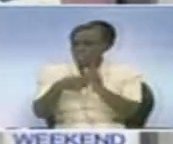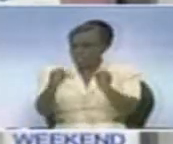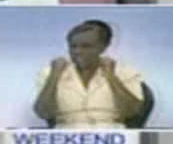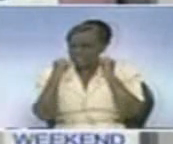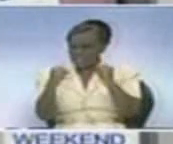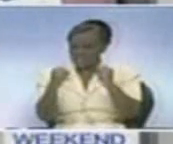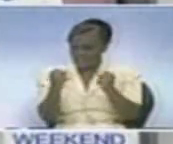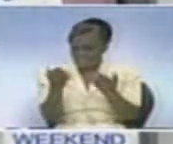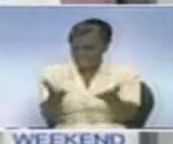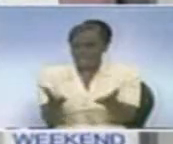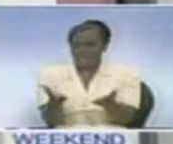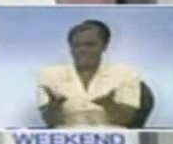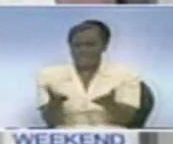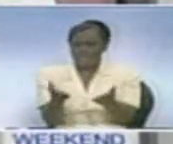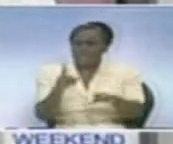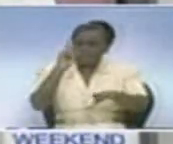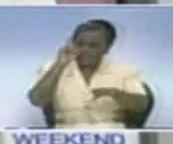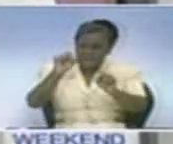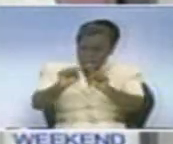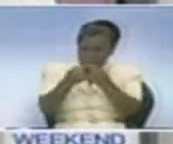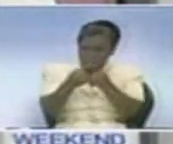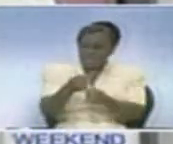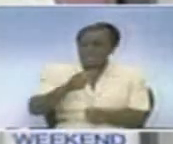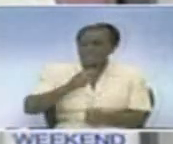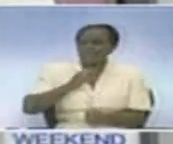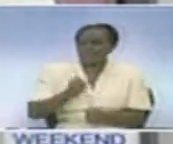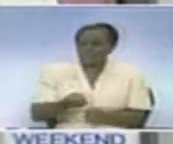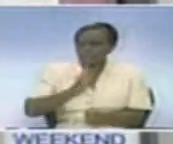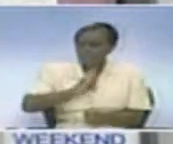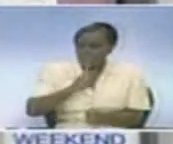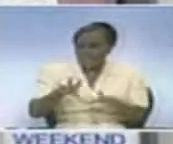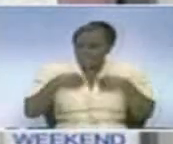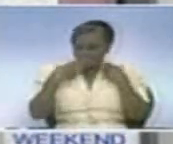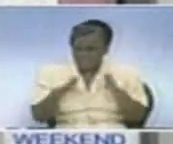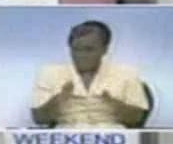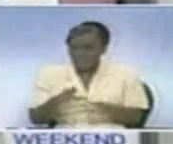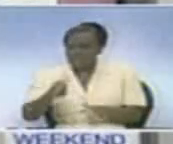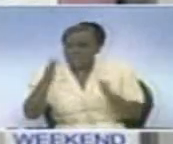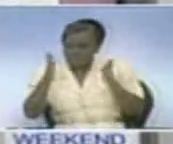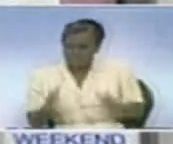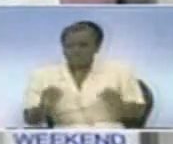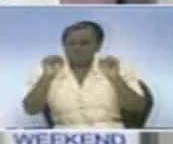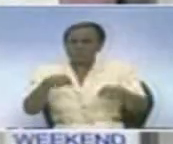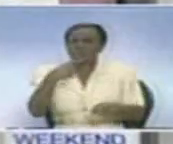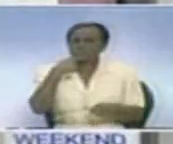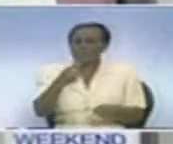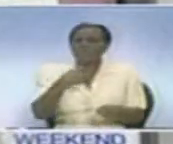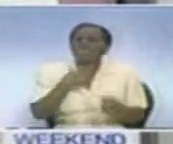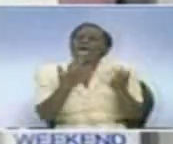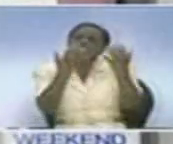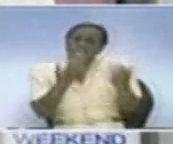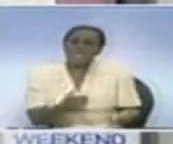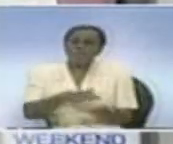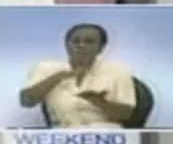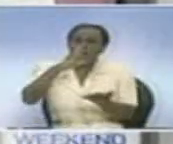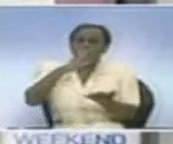of that whole area. In the event of that threat having been appreciated, then somebody is able to say, I require more help,